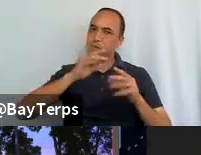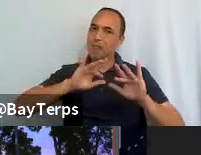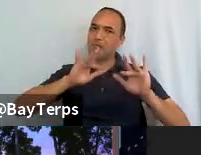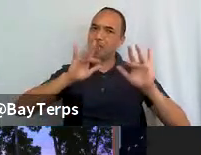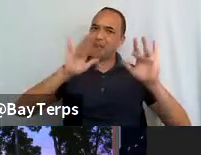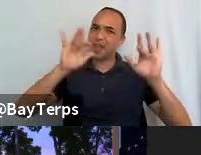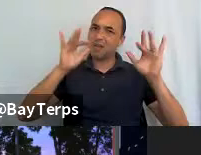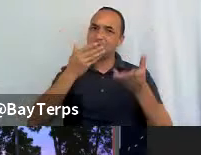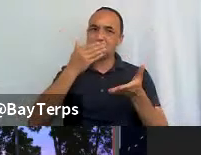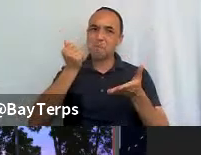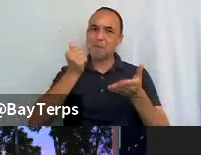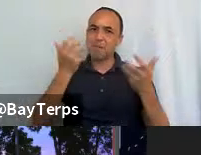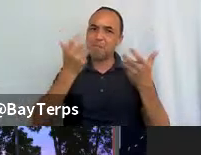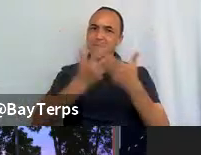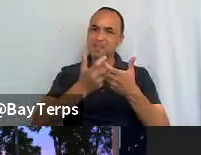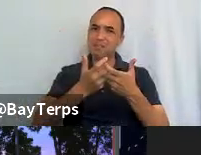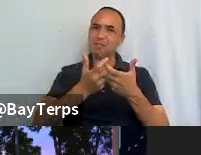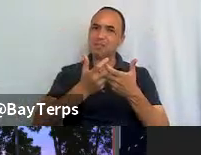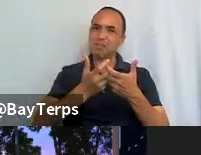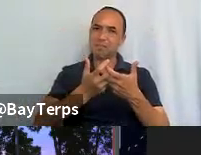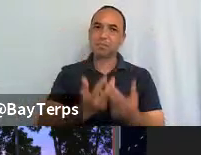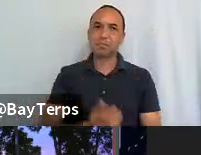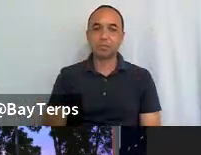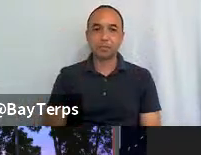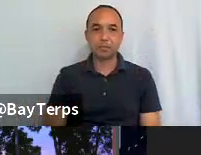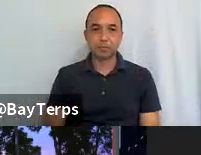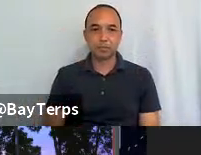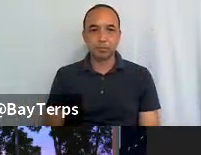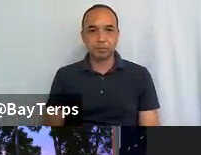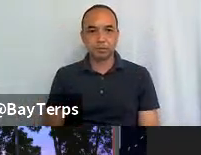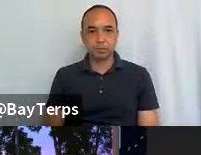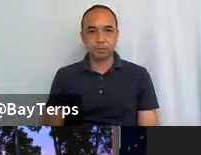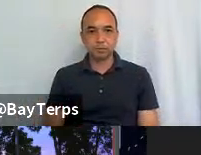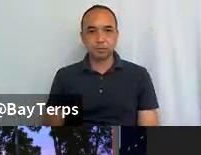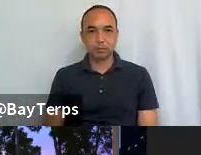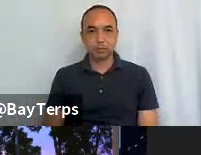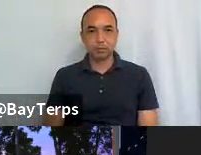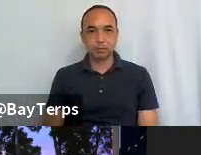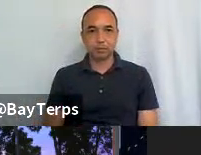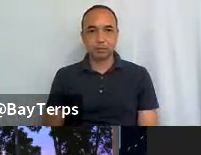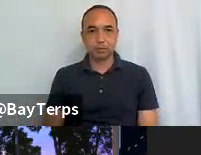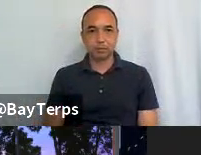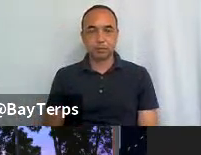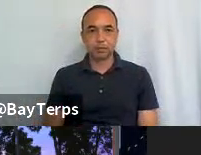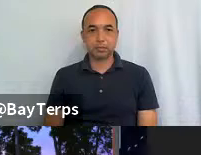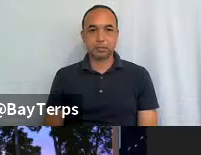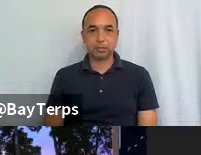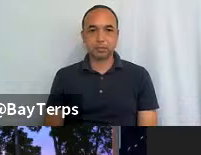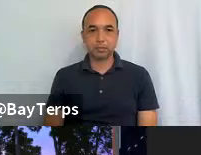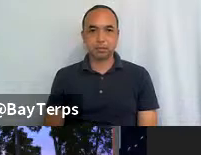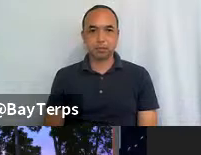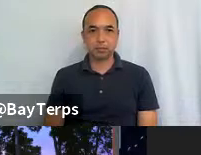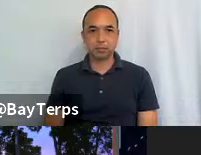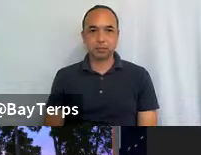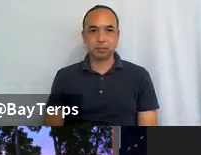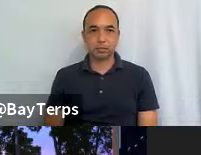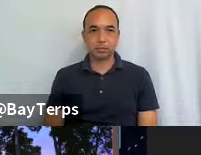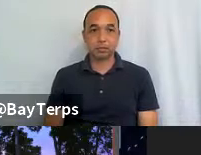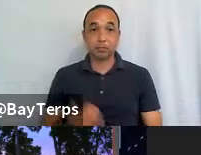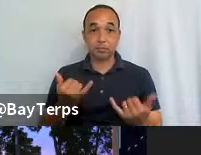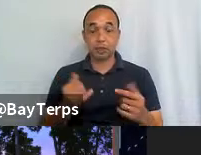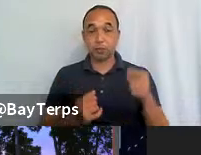bit better. So one way that I'm going to do that is by going up here